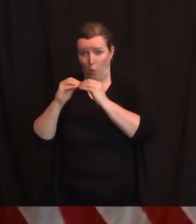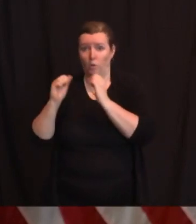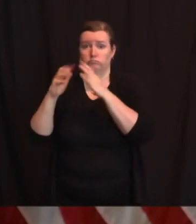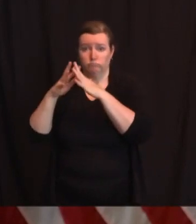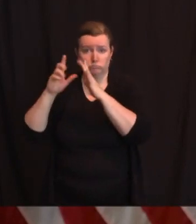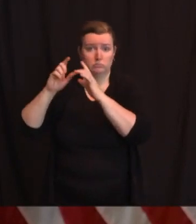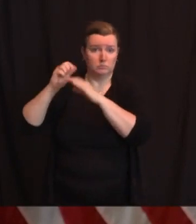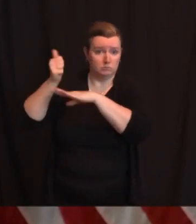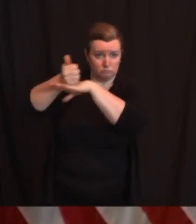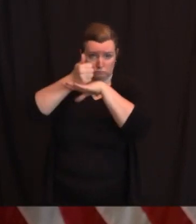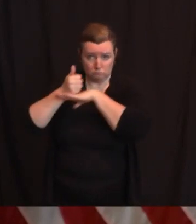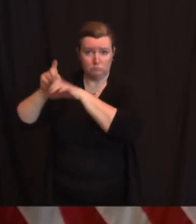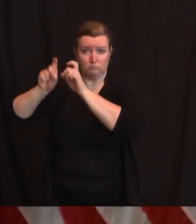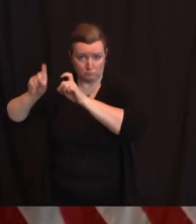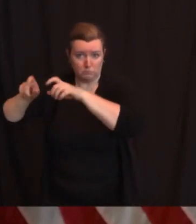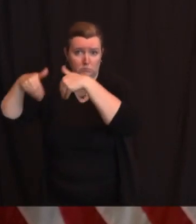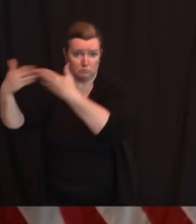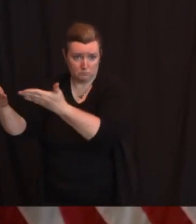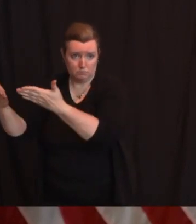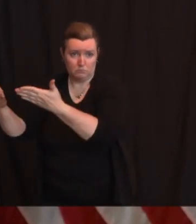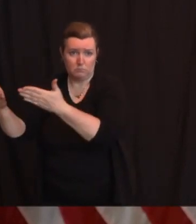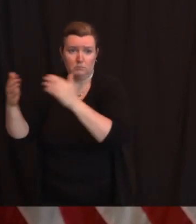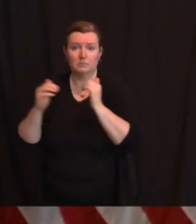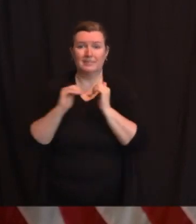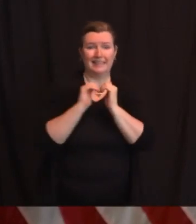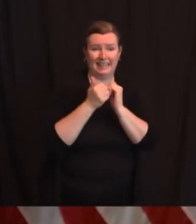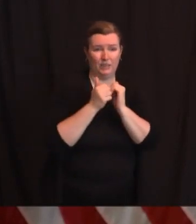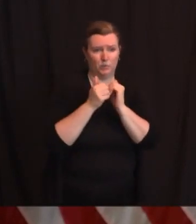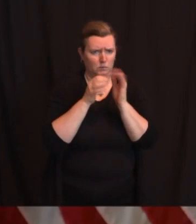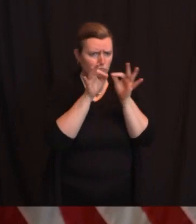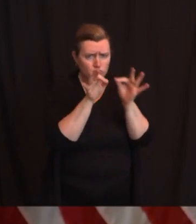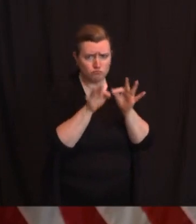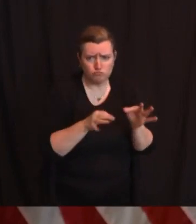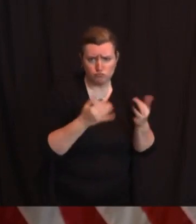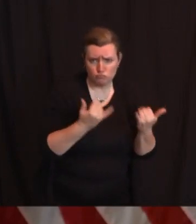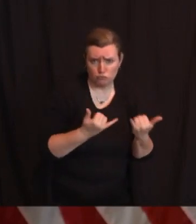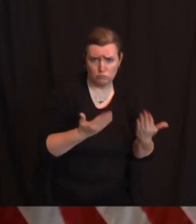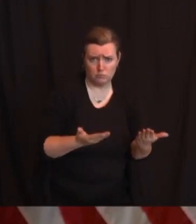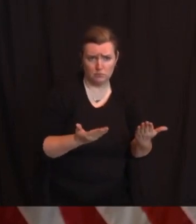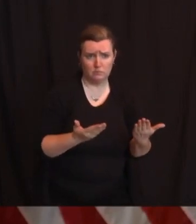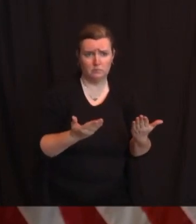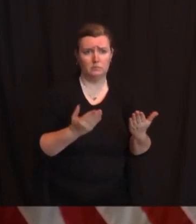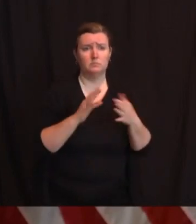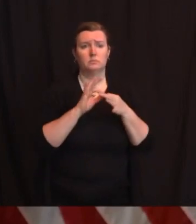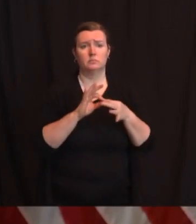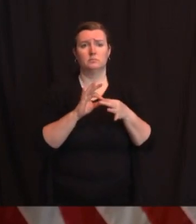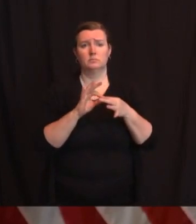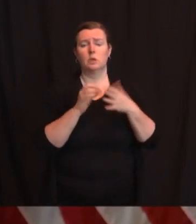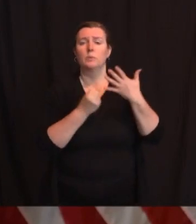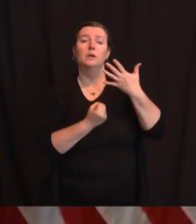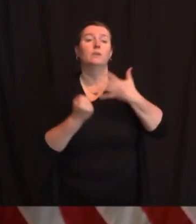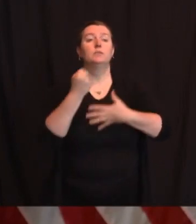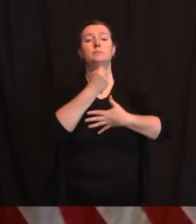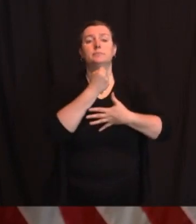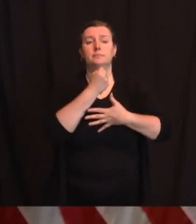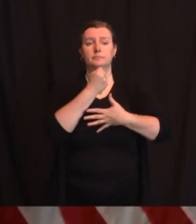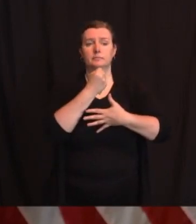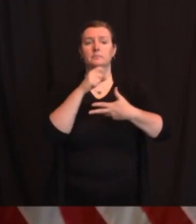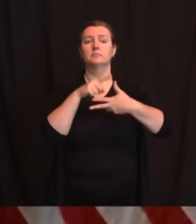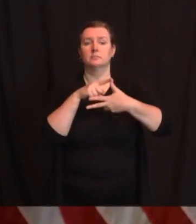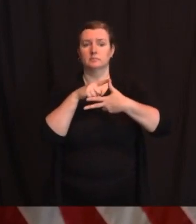mindset in terms of how we will go about this, especially as it relates to priorities. Again, vulnerable